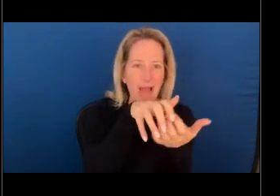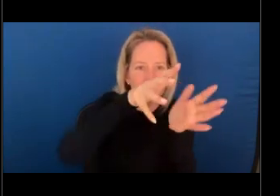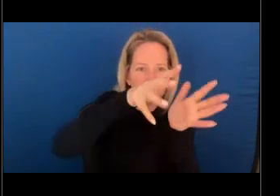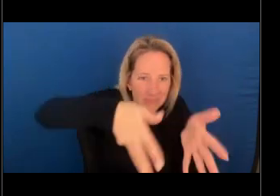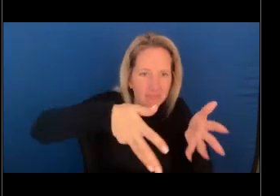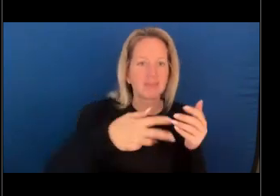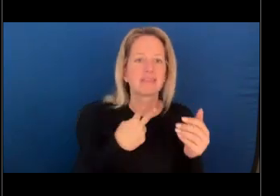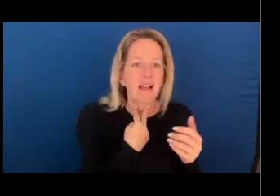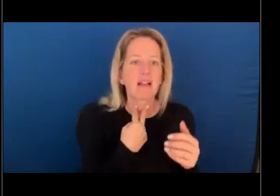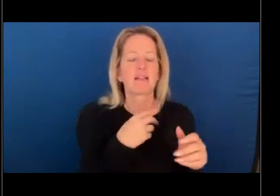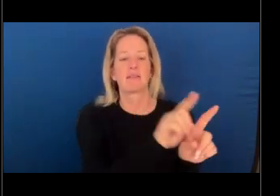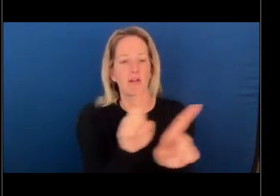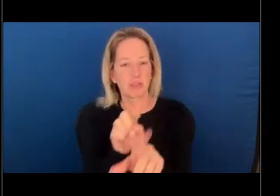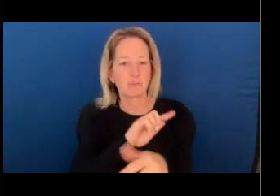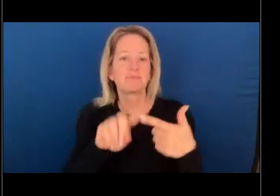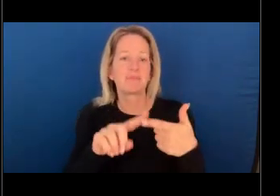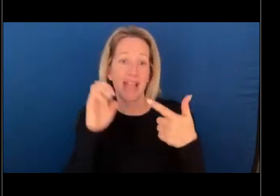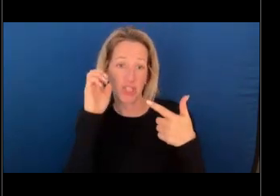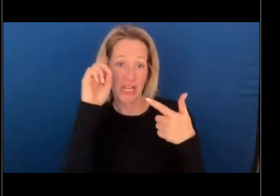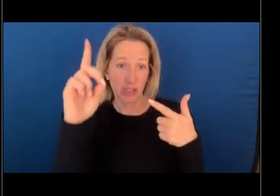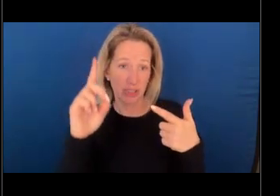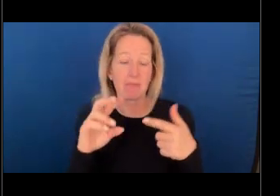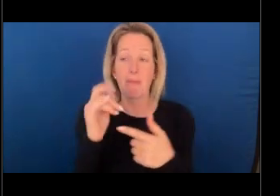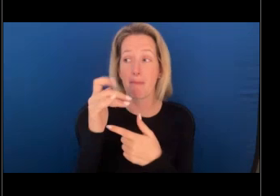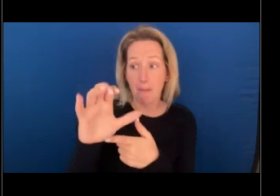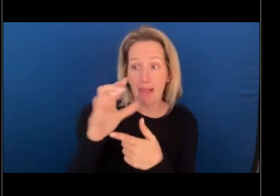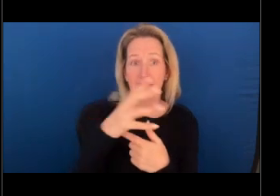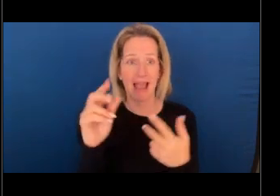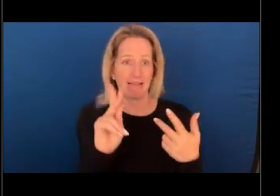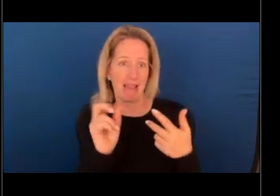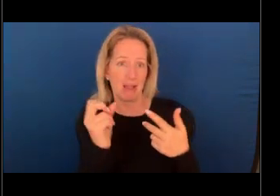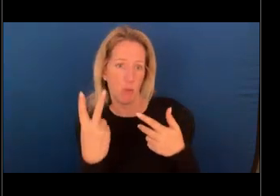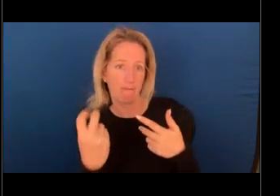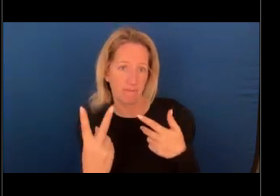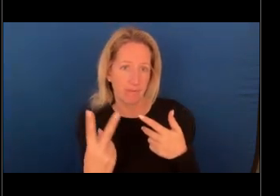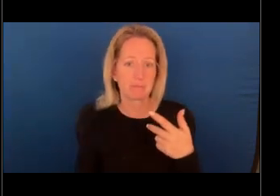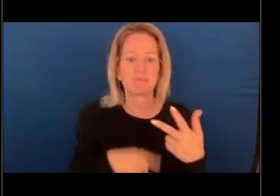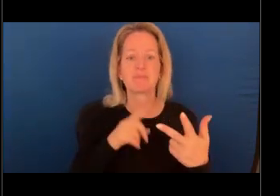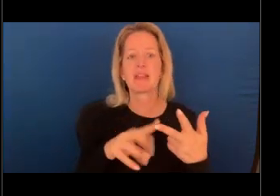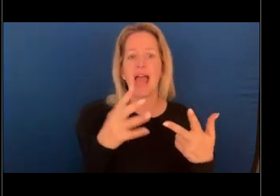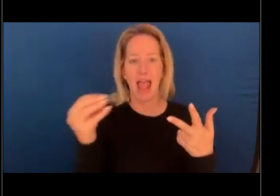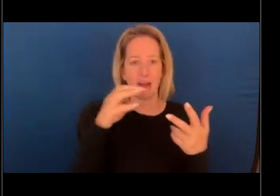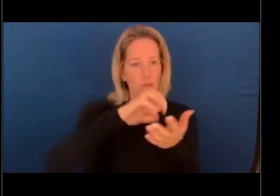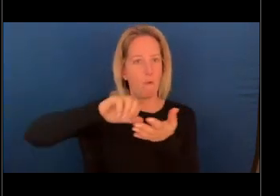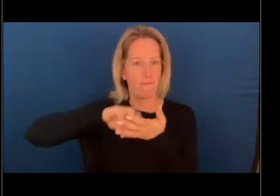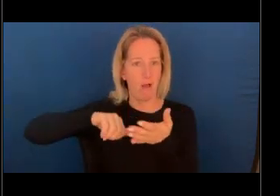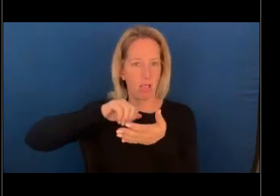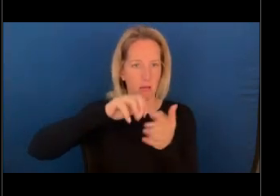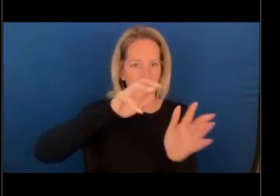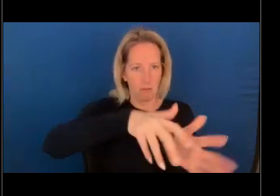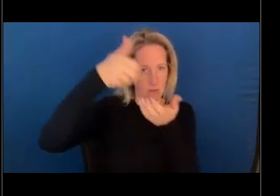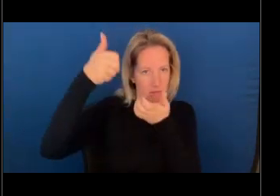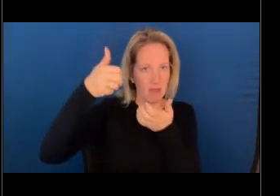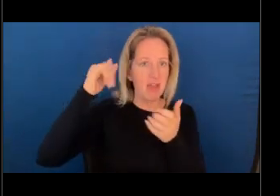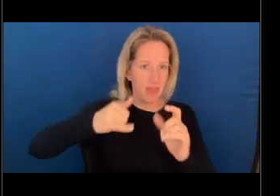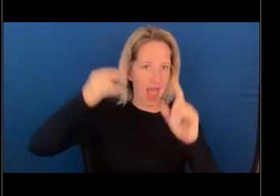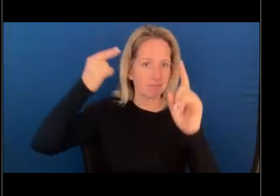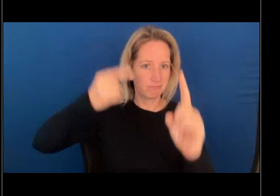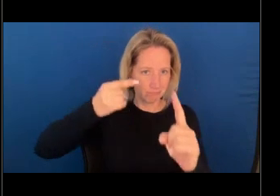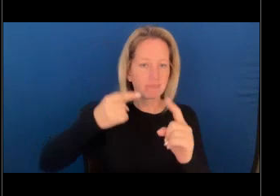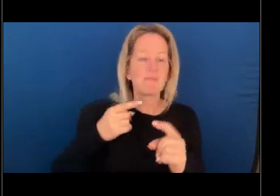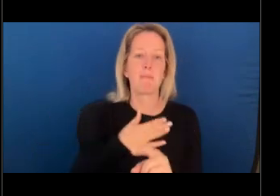level and at the public level, and also removal. And that removal objective is led by my